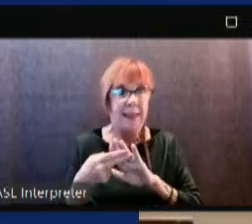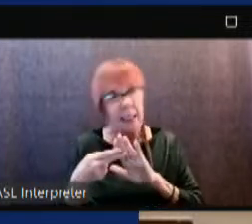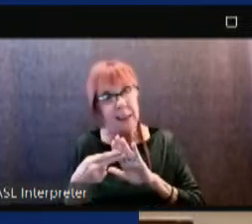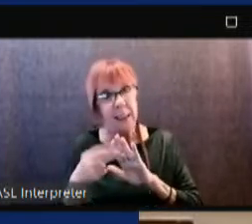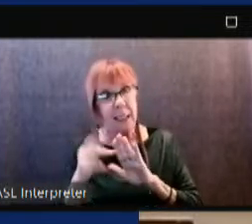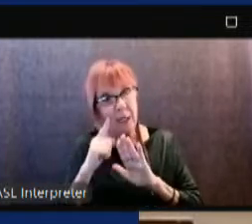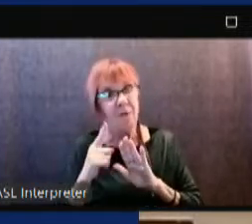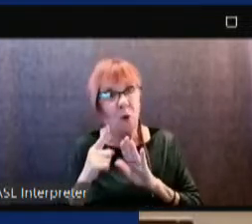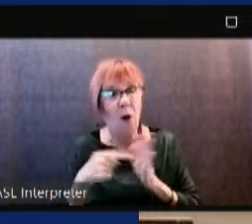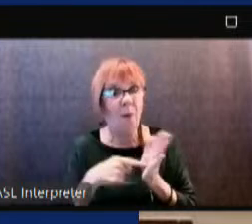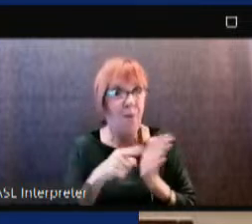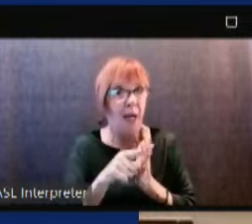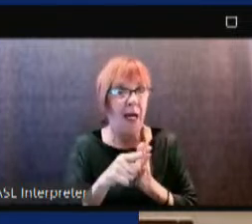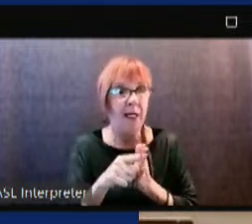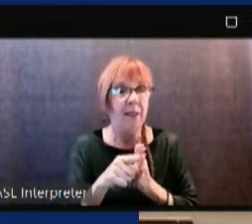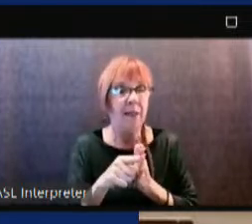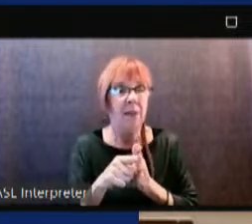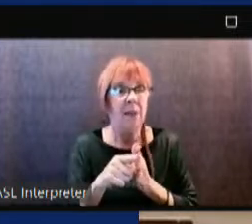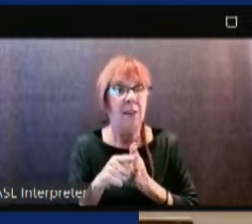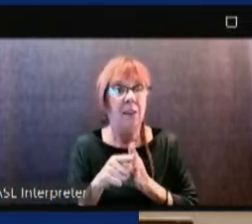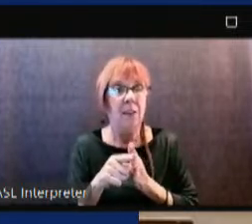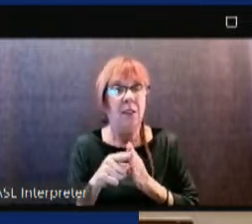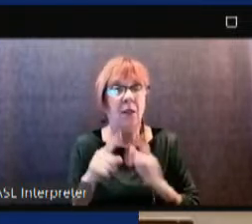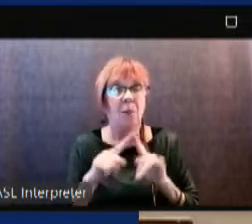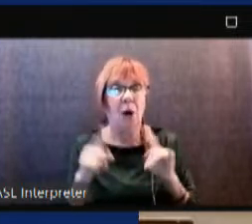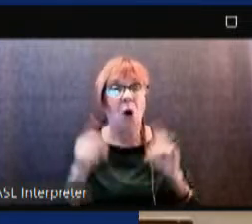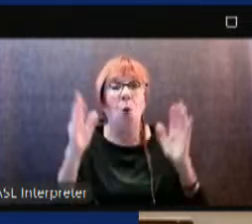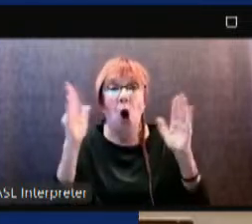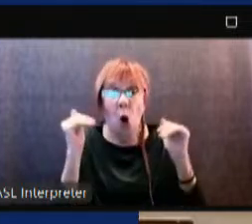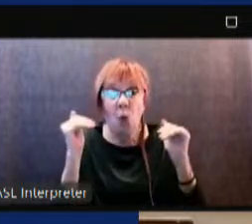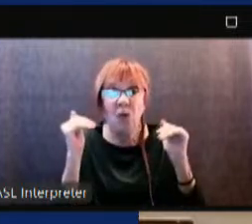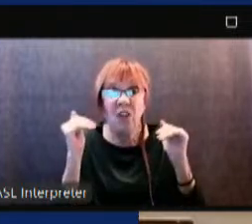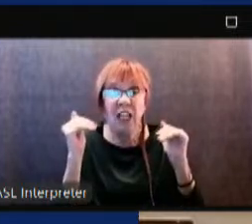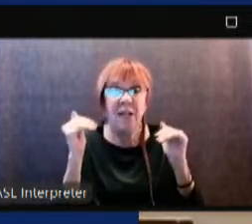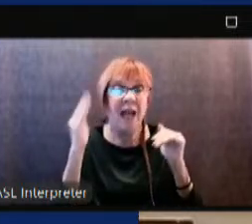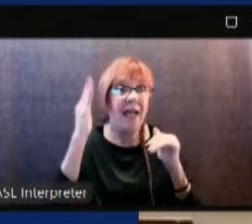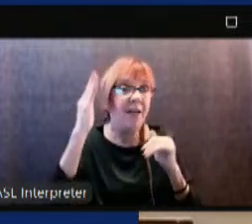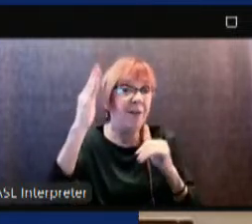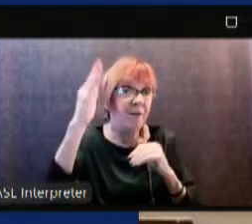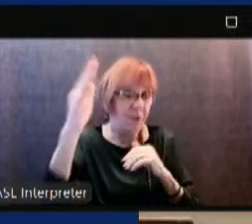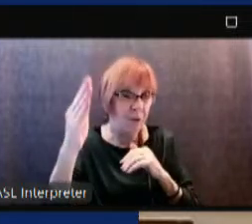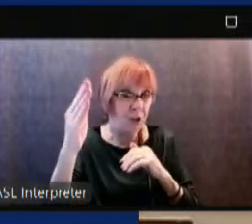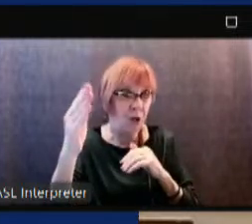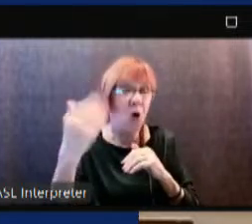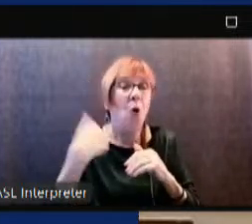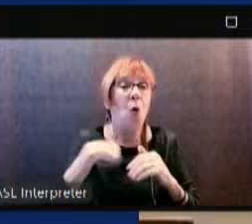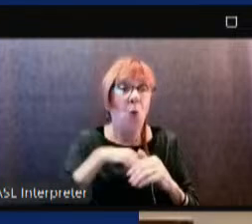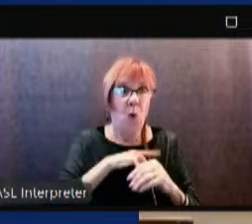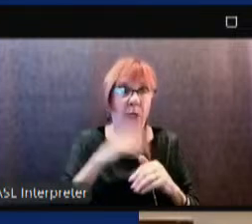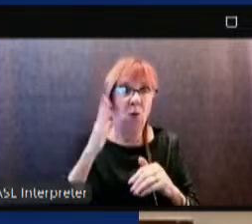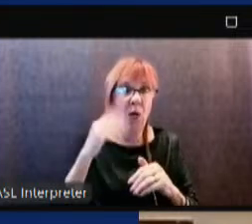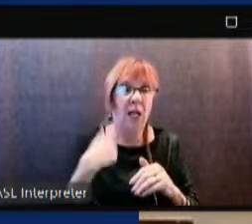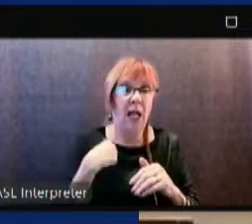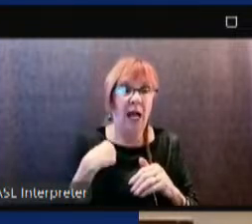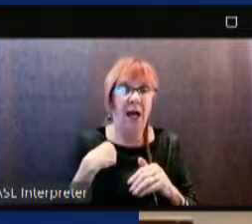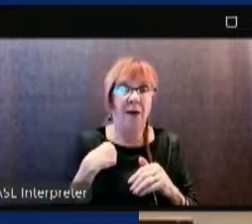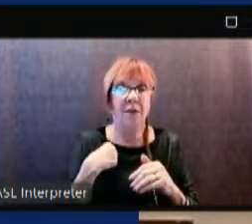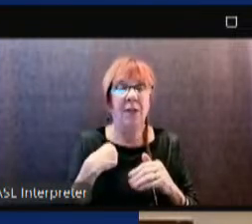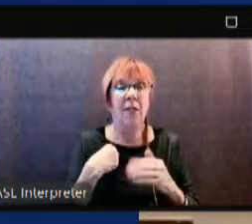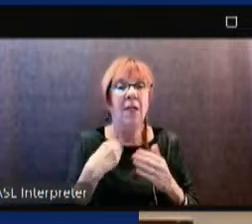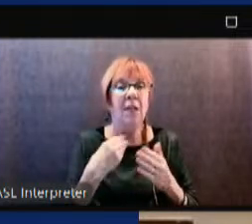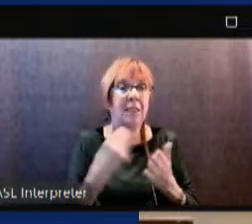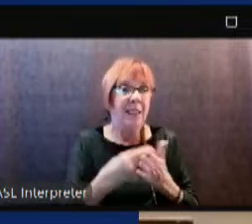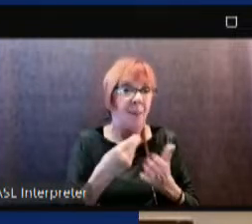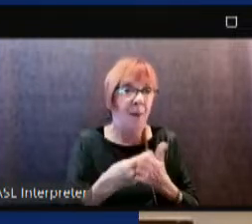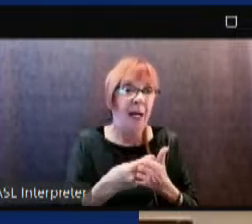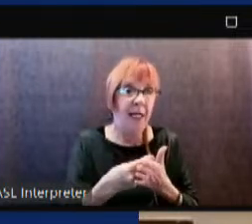definitive guidance and basically a line of credit for us to be able to conduct that